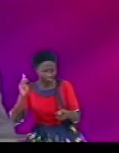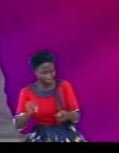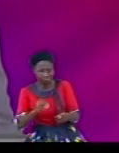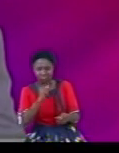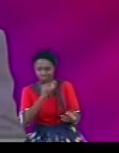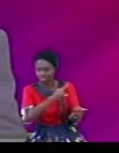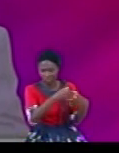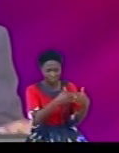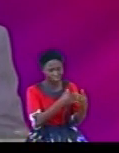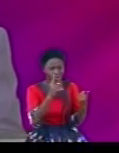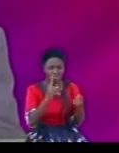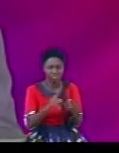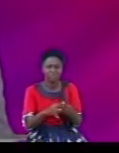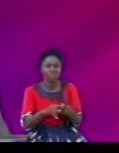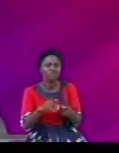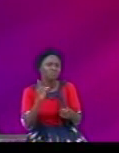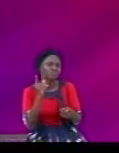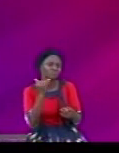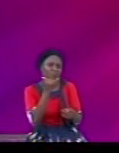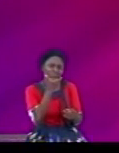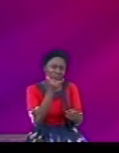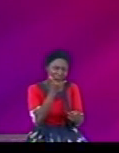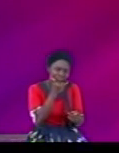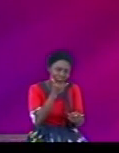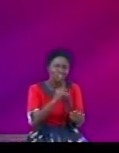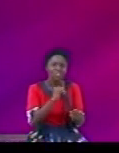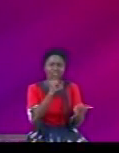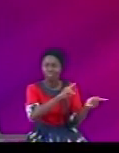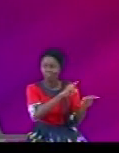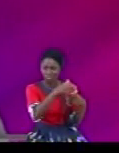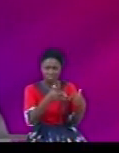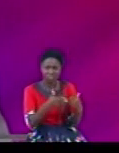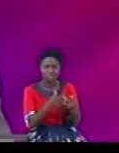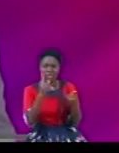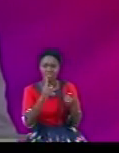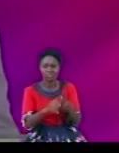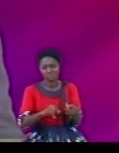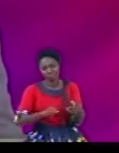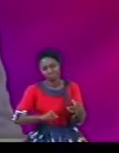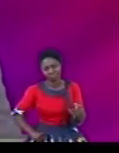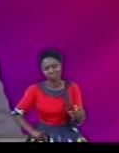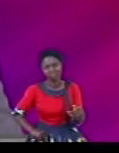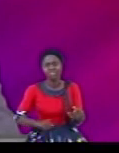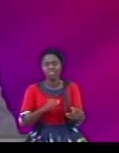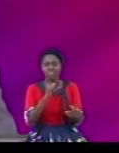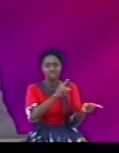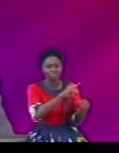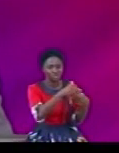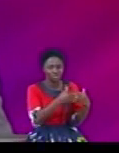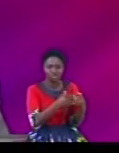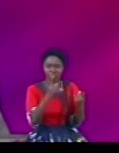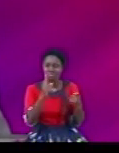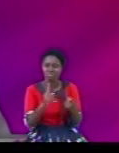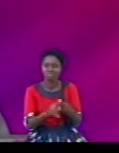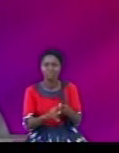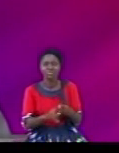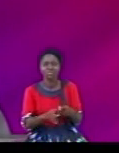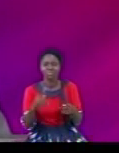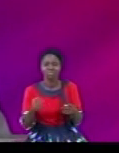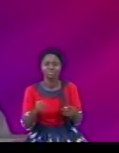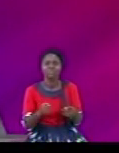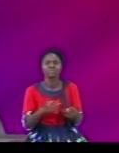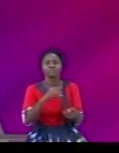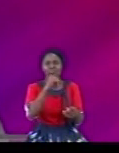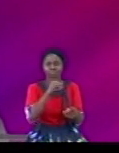Pray that you will not be living in the past. I was like this. I was like that. That is history. The Lord is waiting for